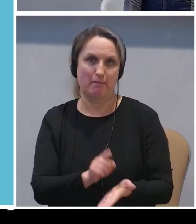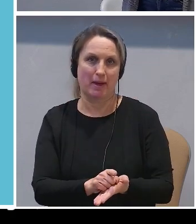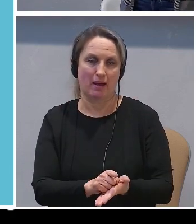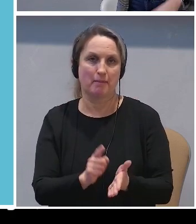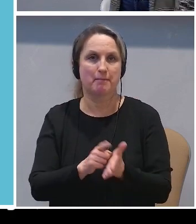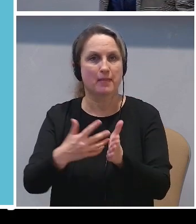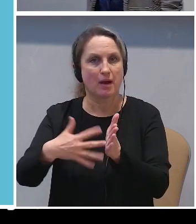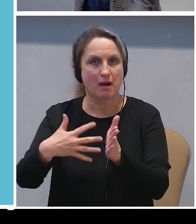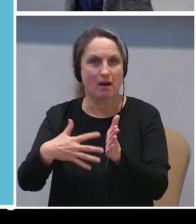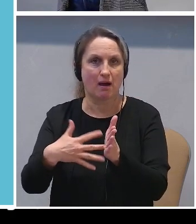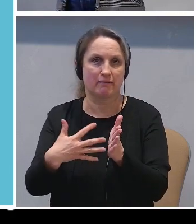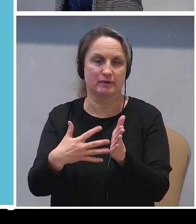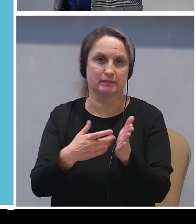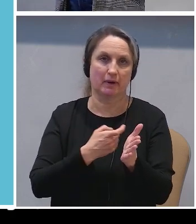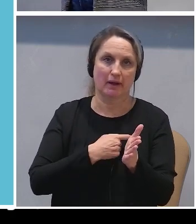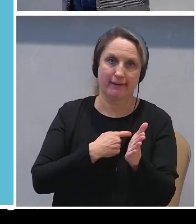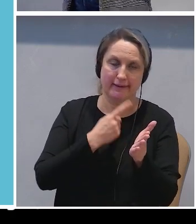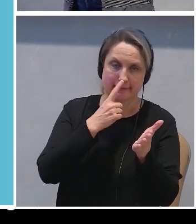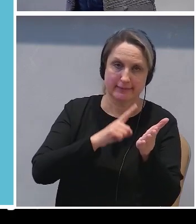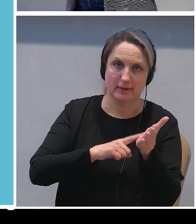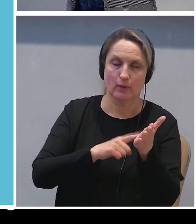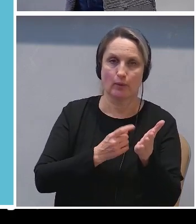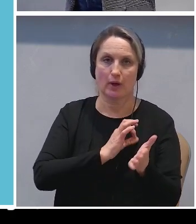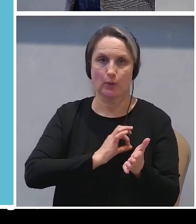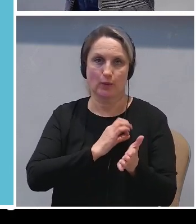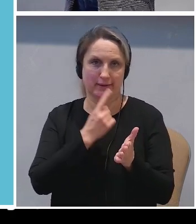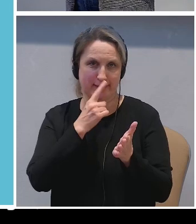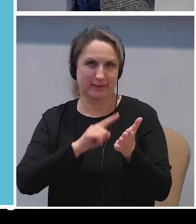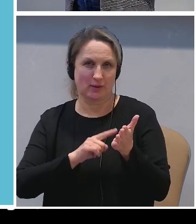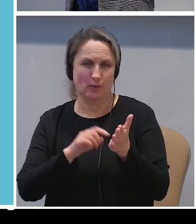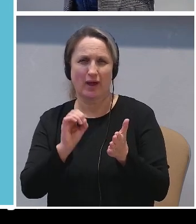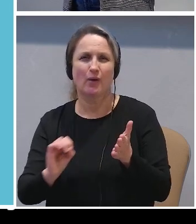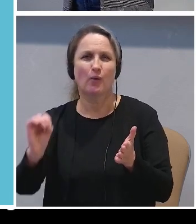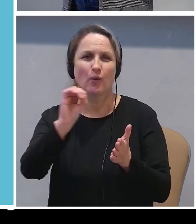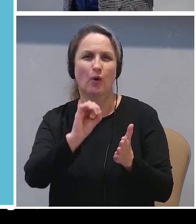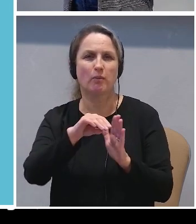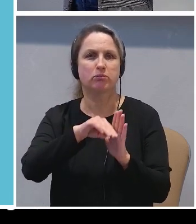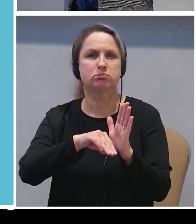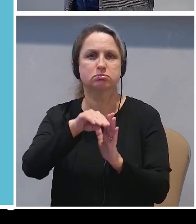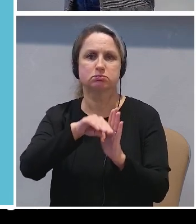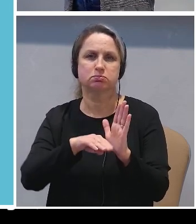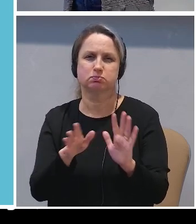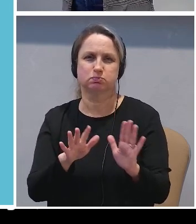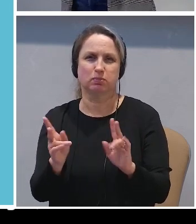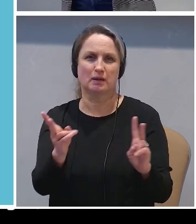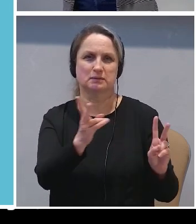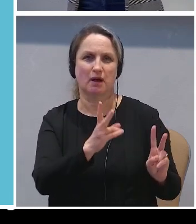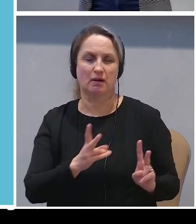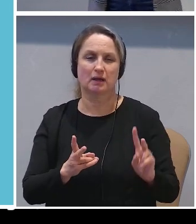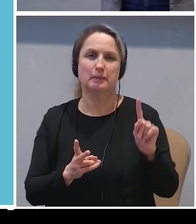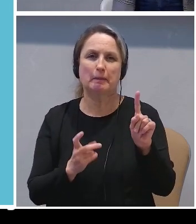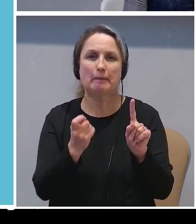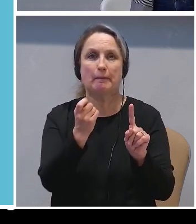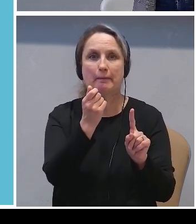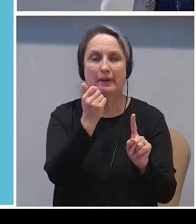national laws. So this is complicated for academic sponsors. Then funding sources. As I said, there